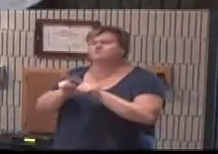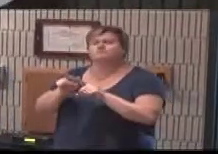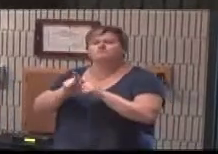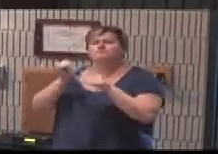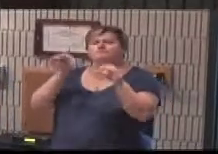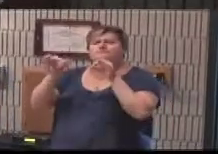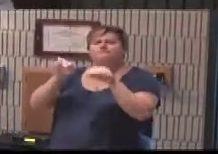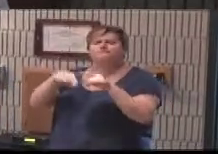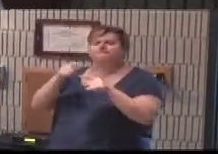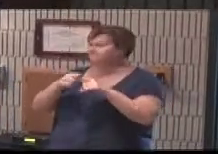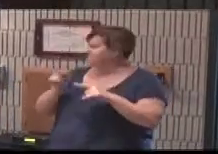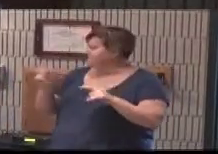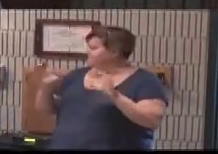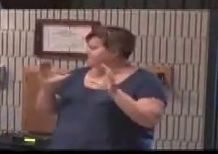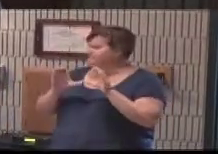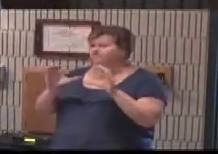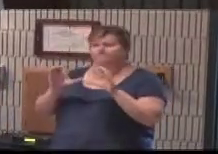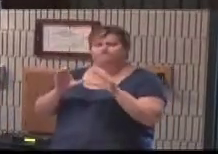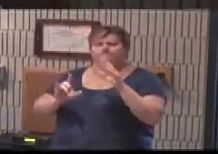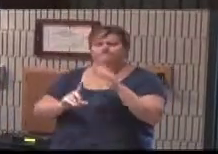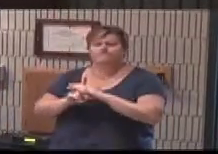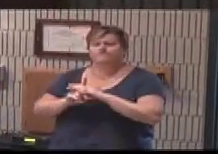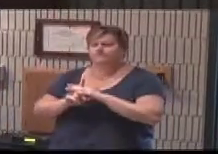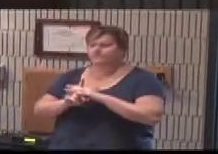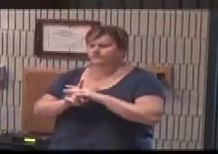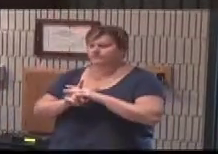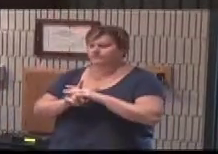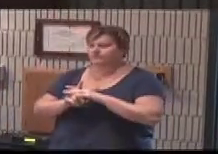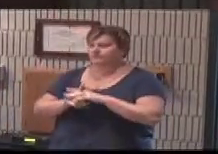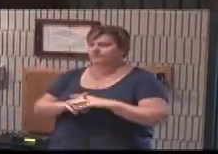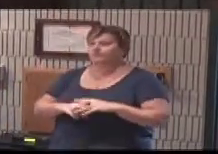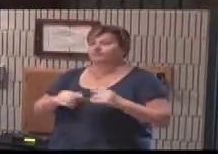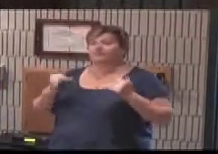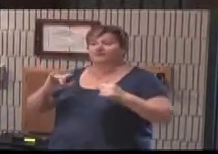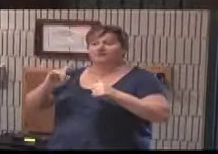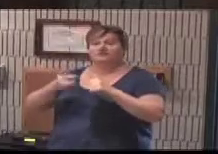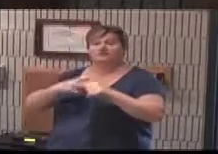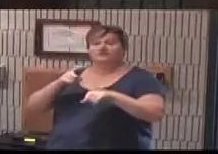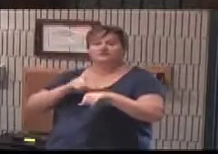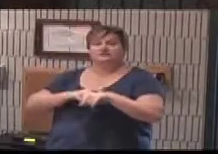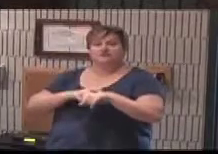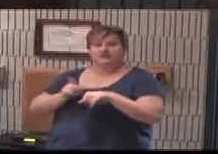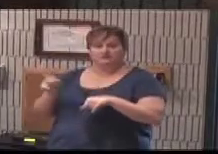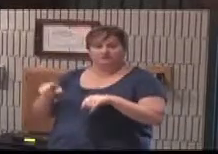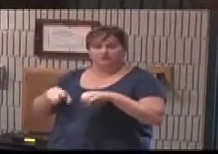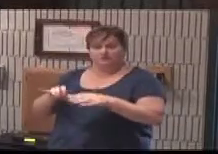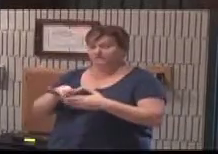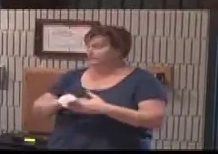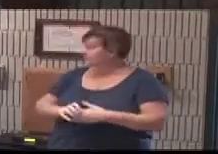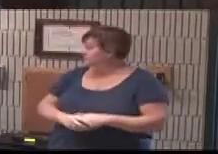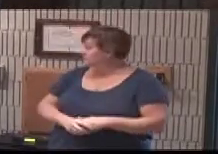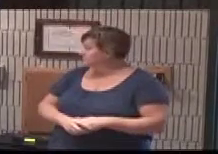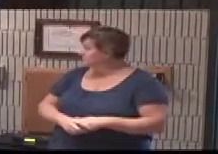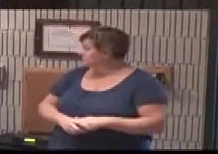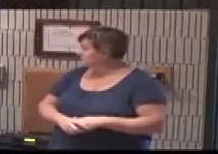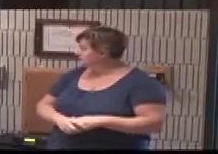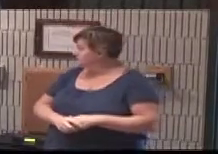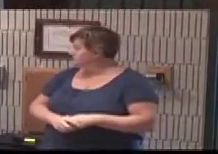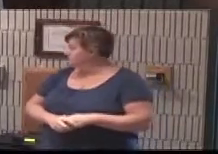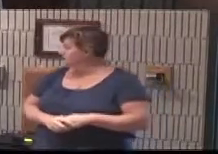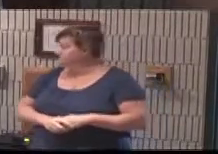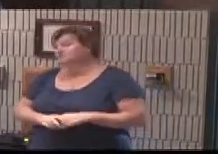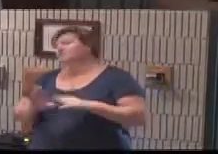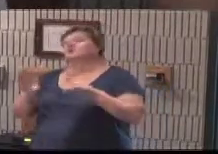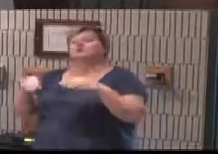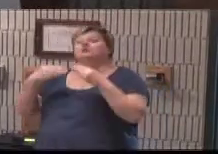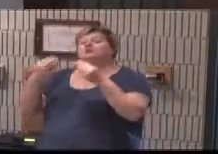to explain about the certificates of attendance. This is the first time that we're doing that. We're providing certificate